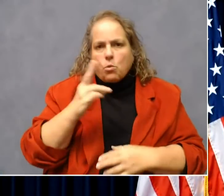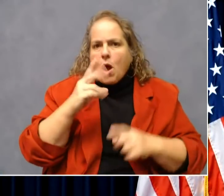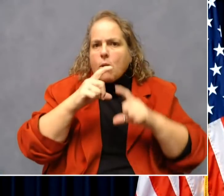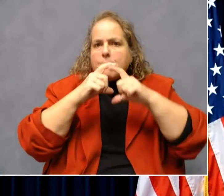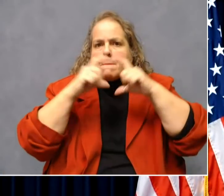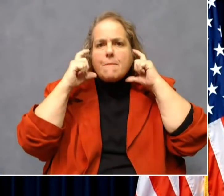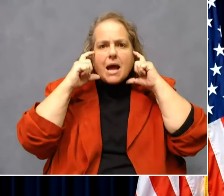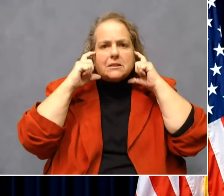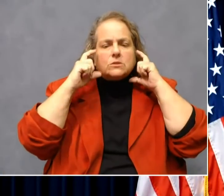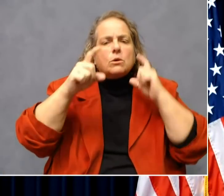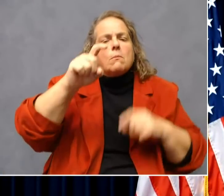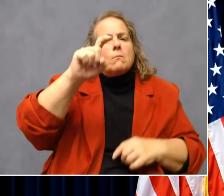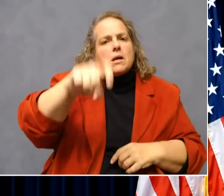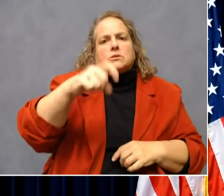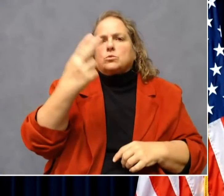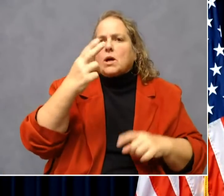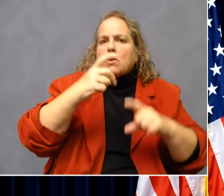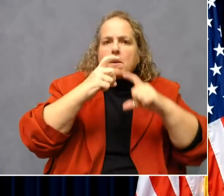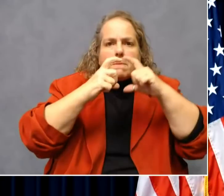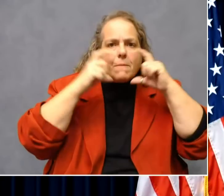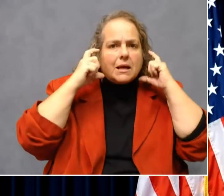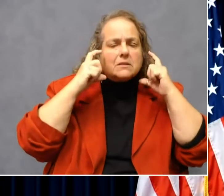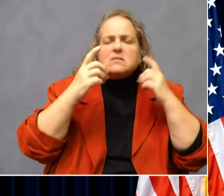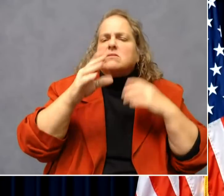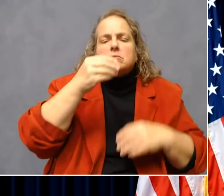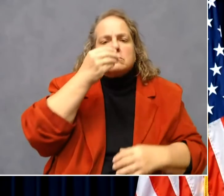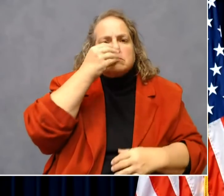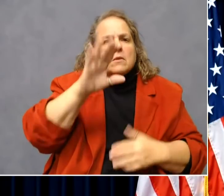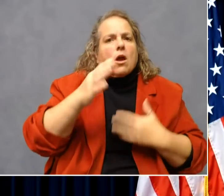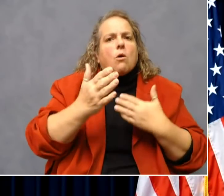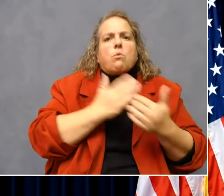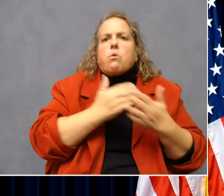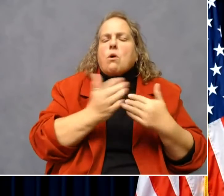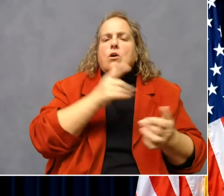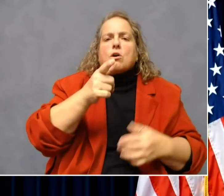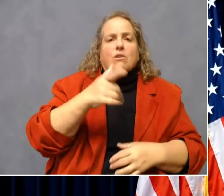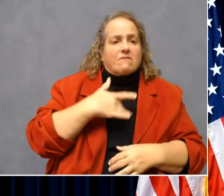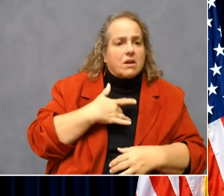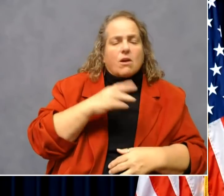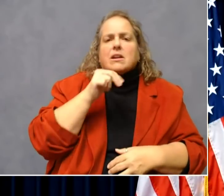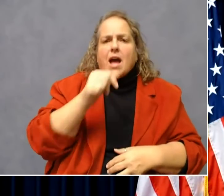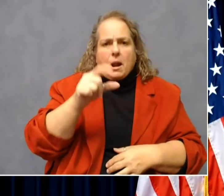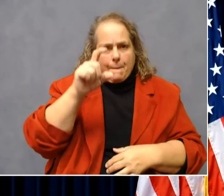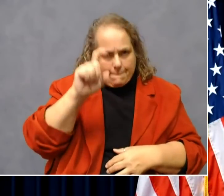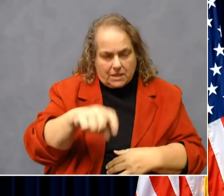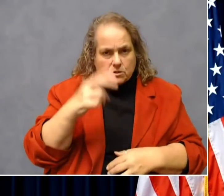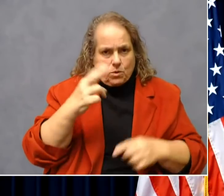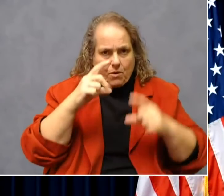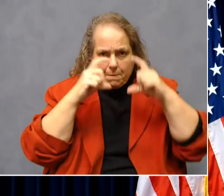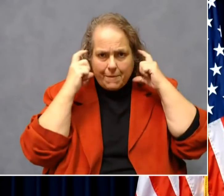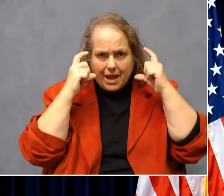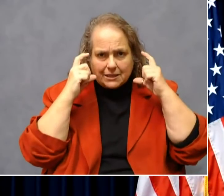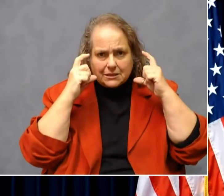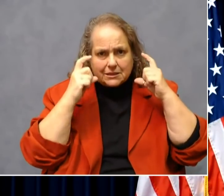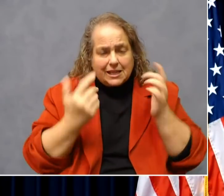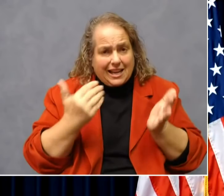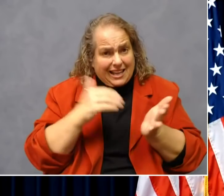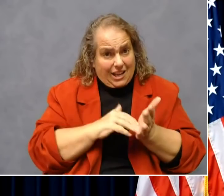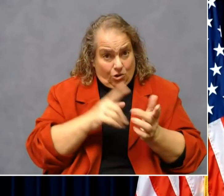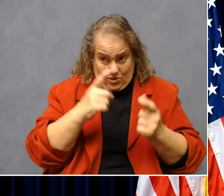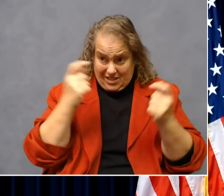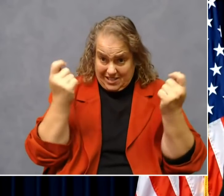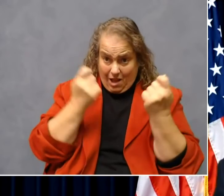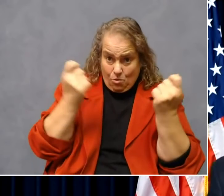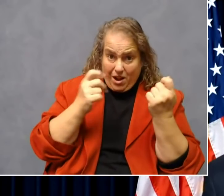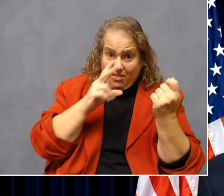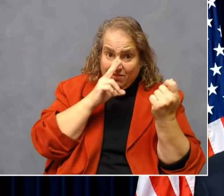Please wear a mask, no matter what. But if you haven't been wearing one yet, and again, you celebrated Thanksgiving with a large